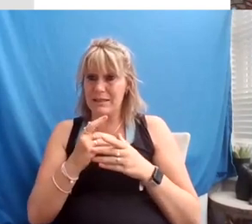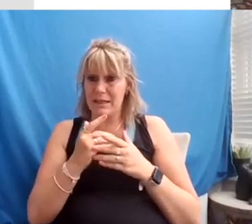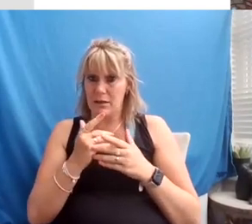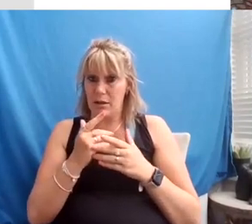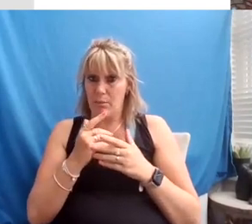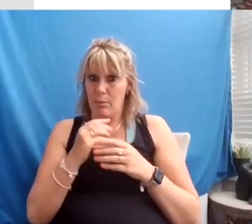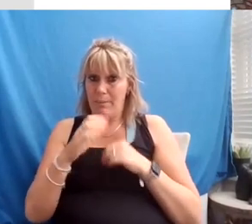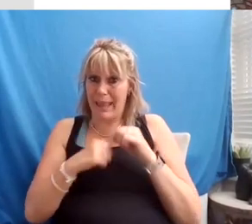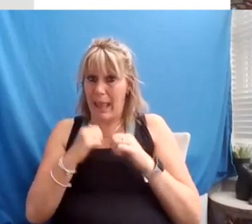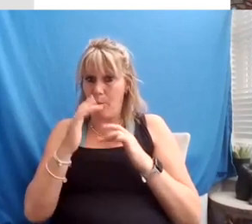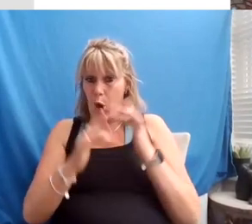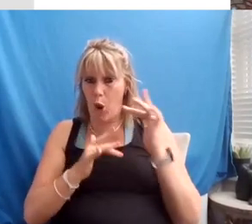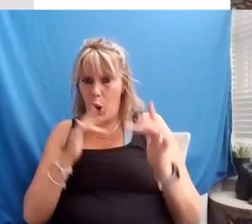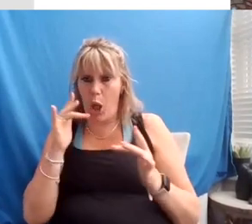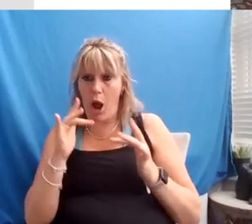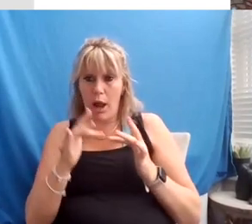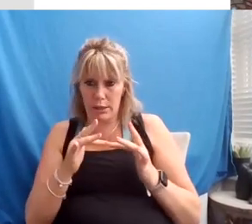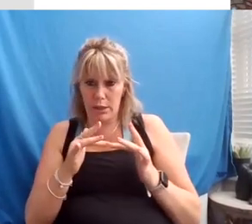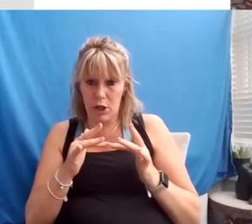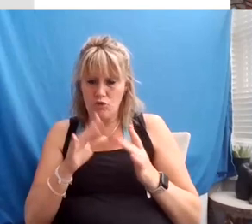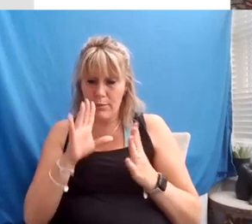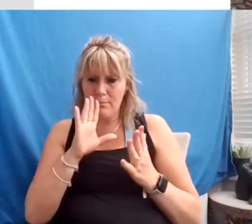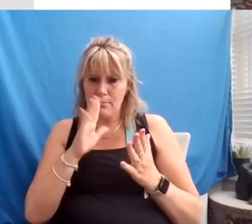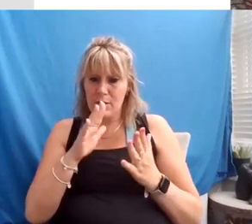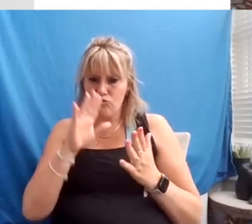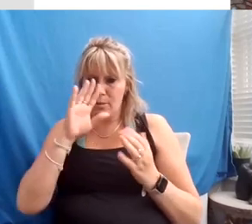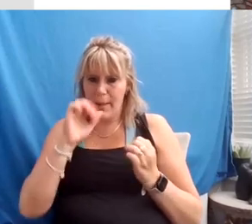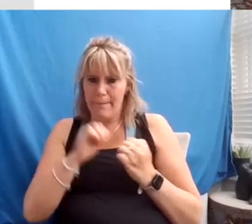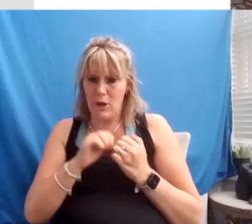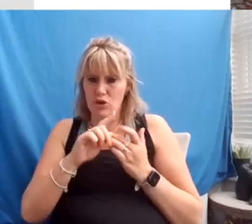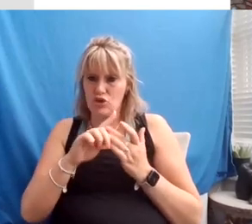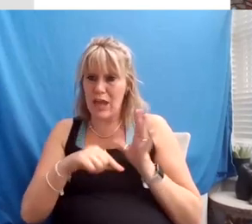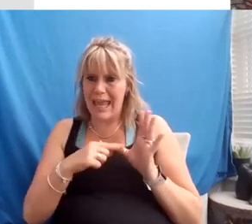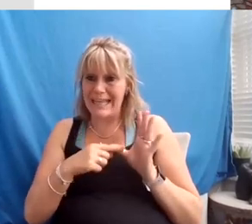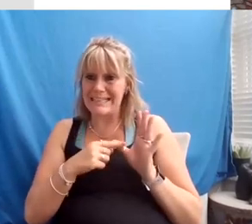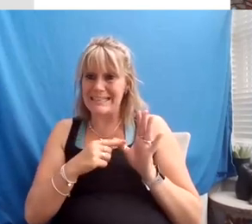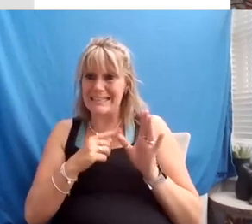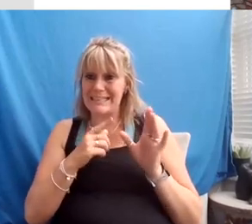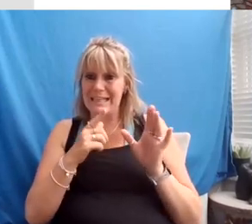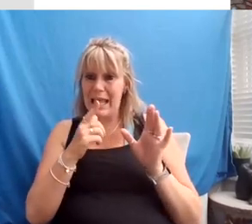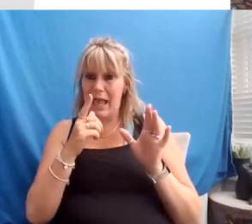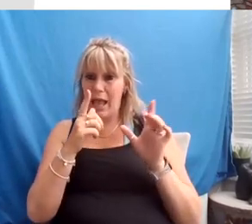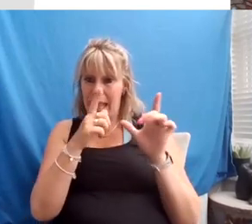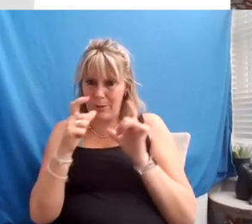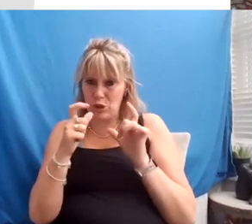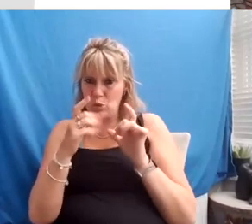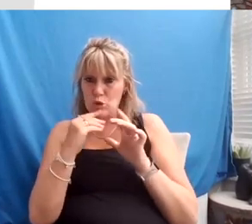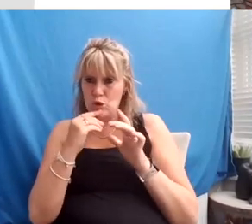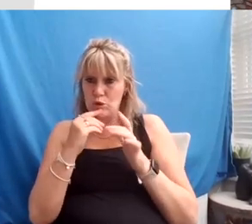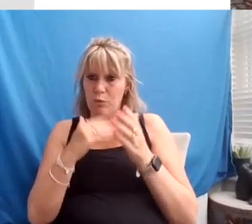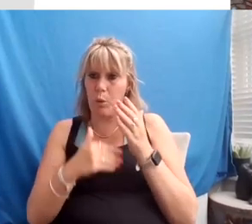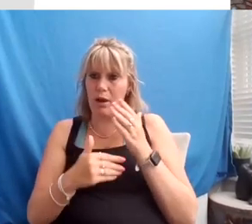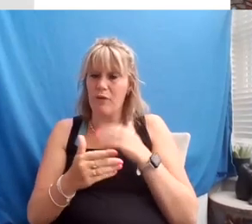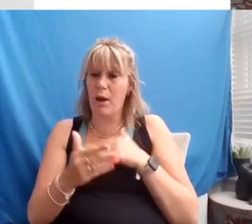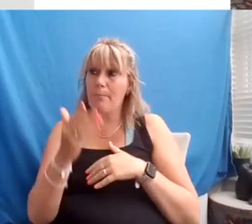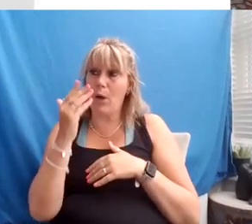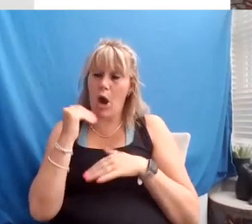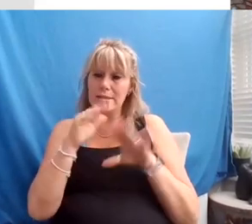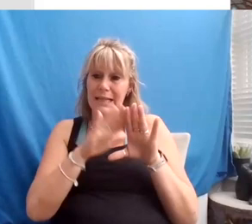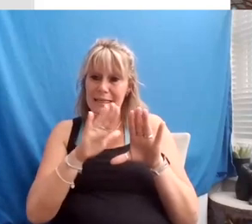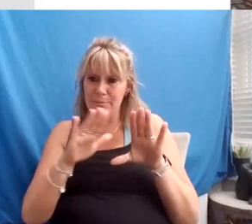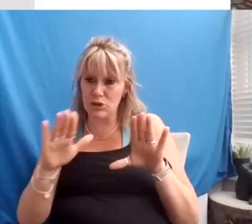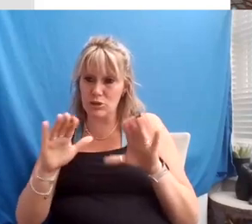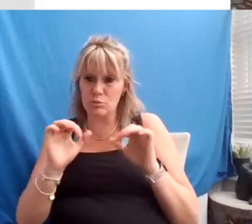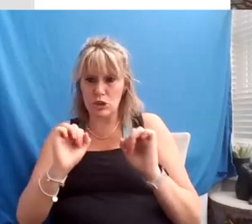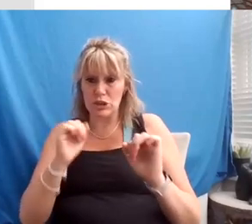online. You may have remembered Jane's image was used for one of our past exhibitions, but she's just amazing.